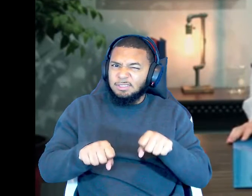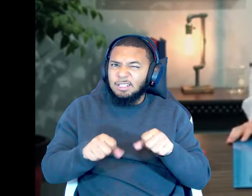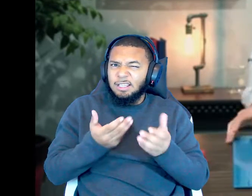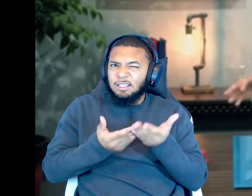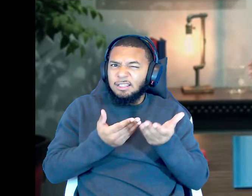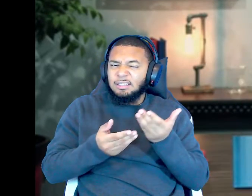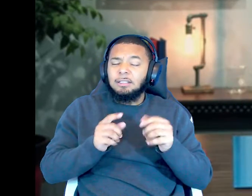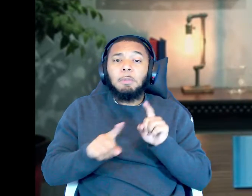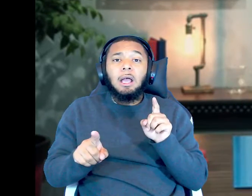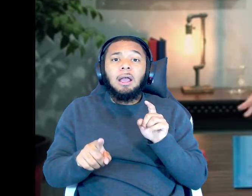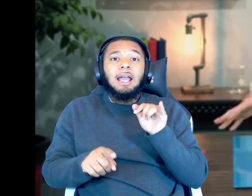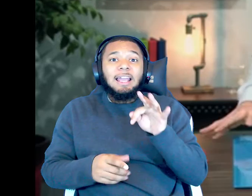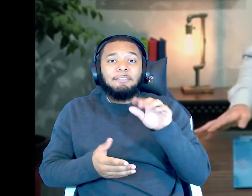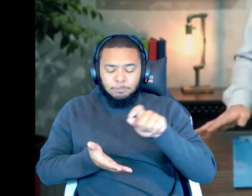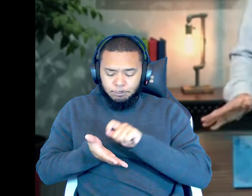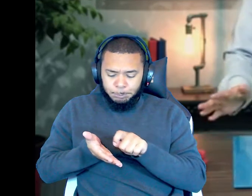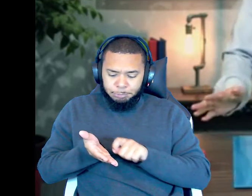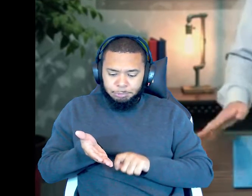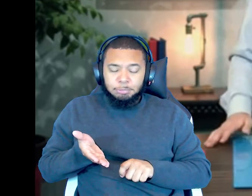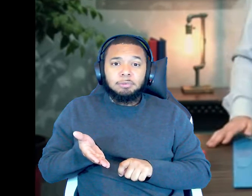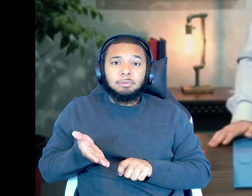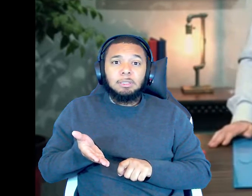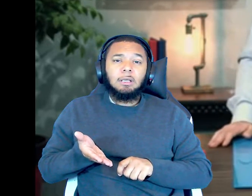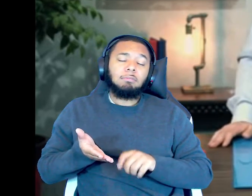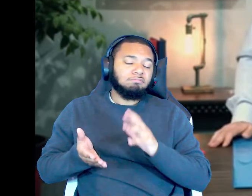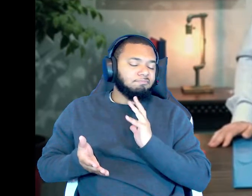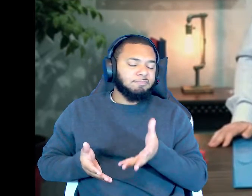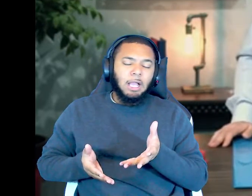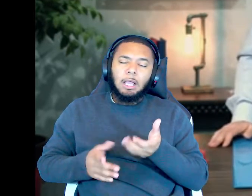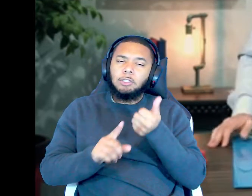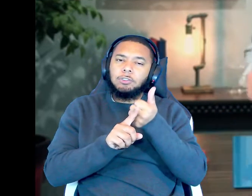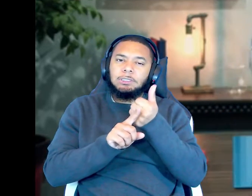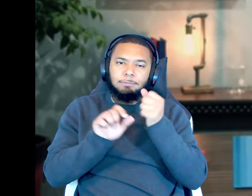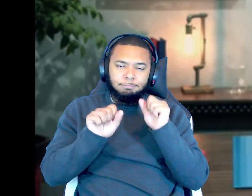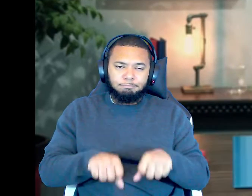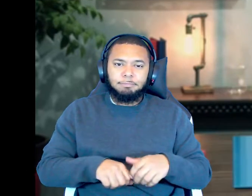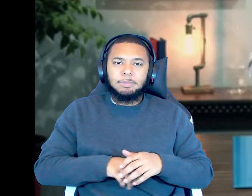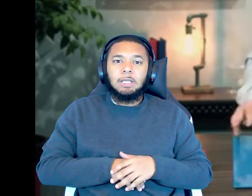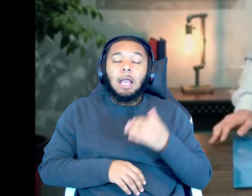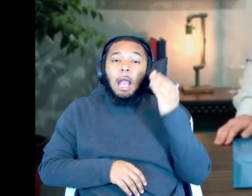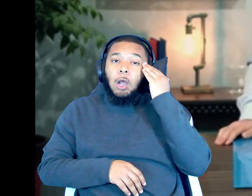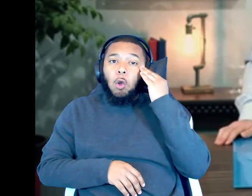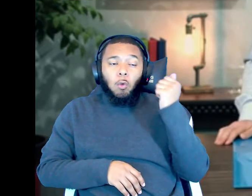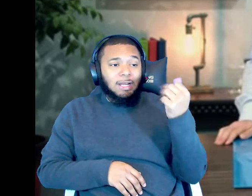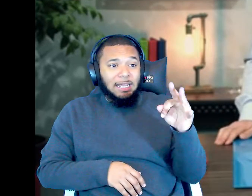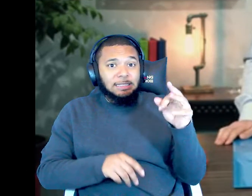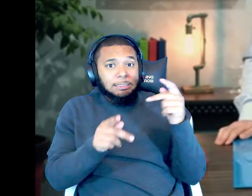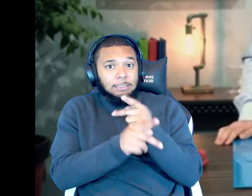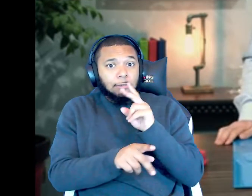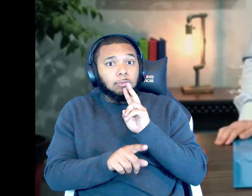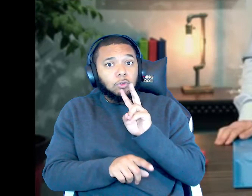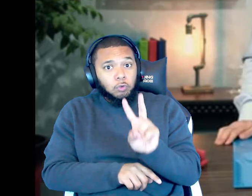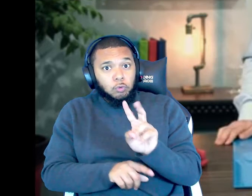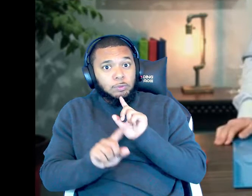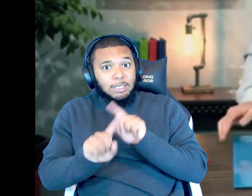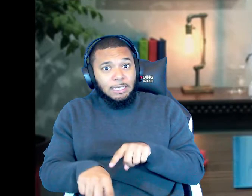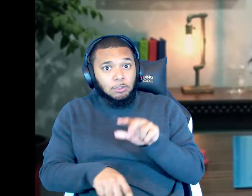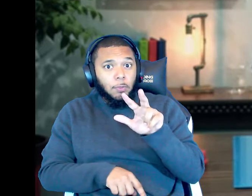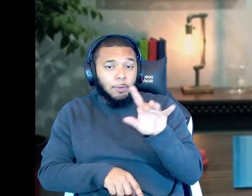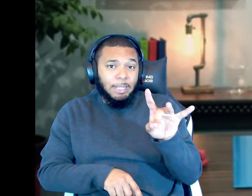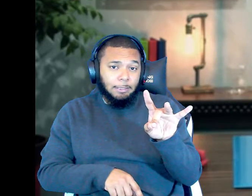math skills, but if you need to write that down with a standard algorithm, that's okay too. I know 19 times 2 is